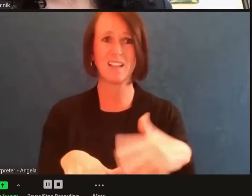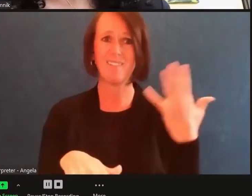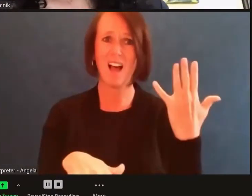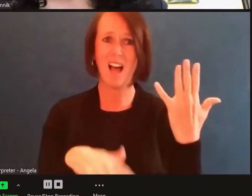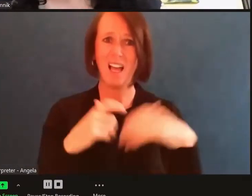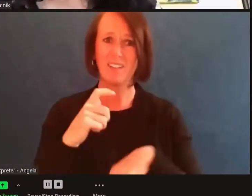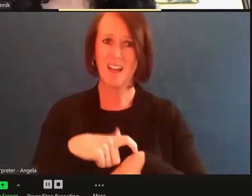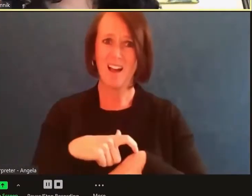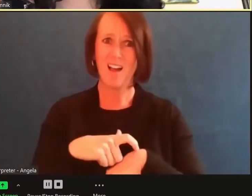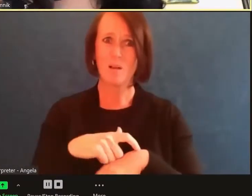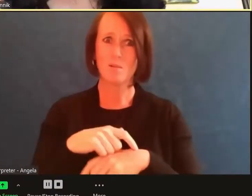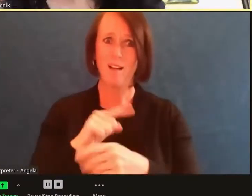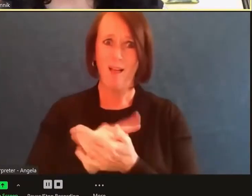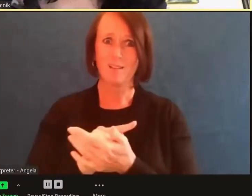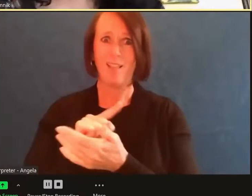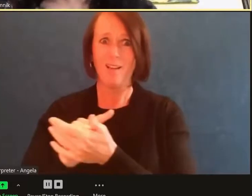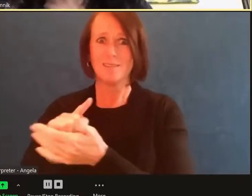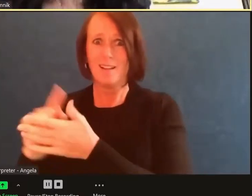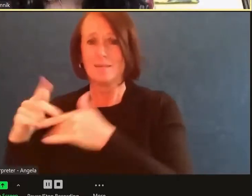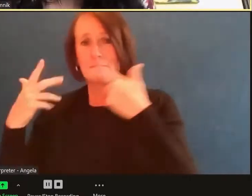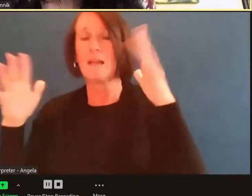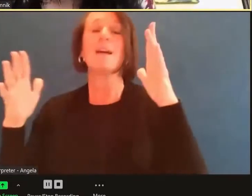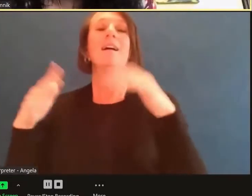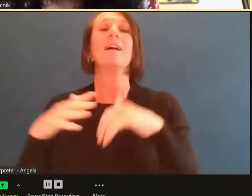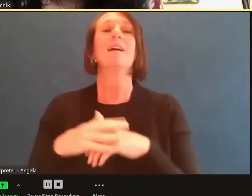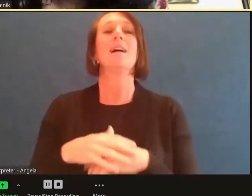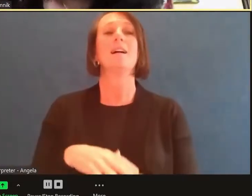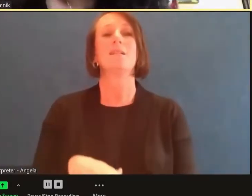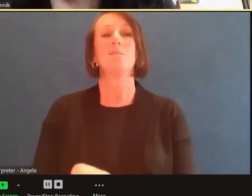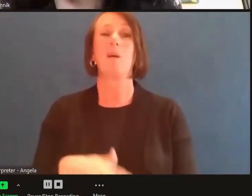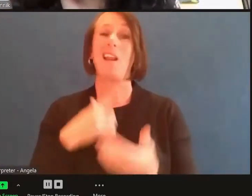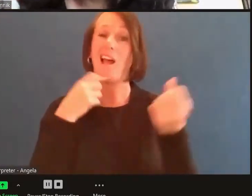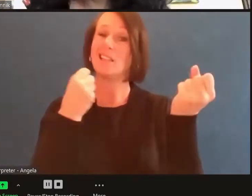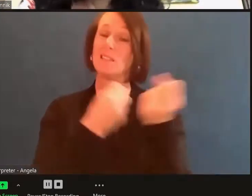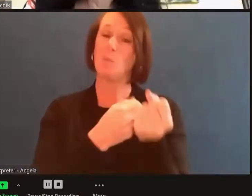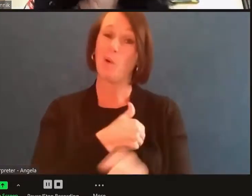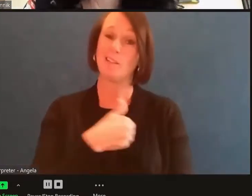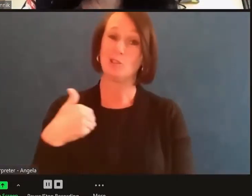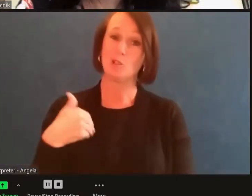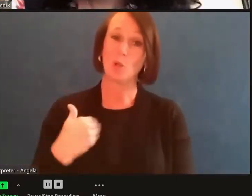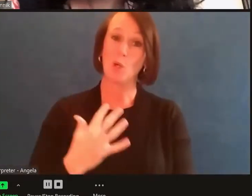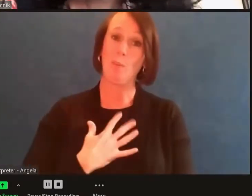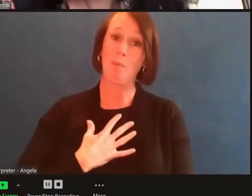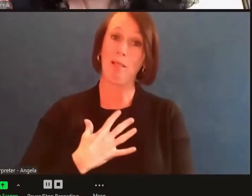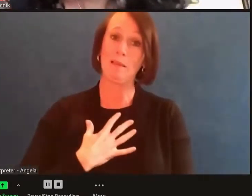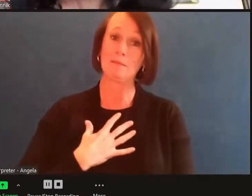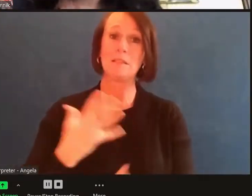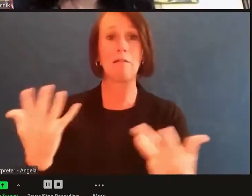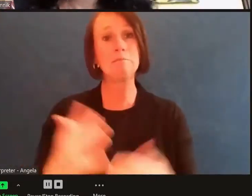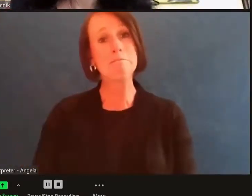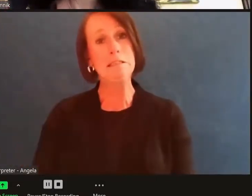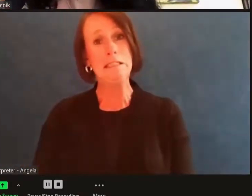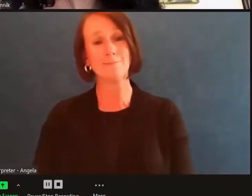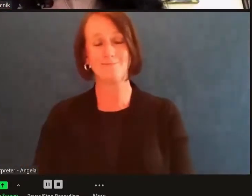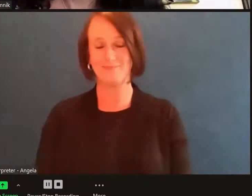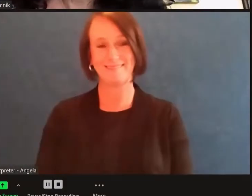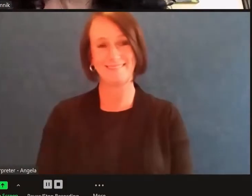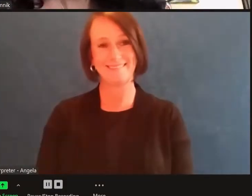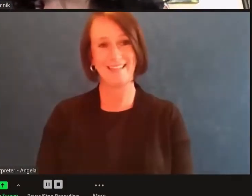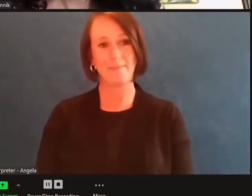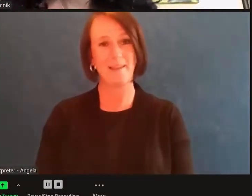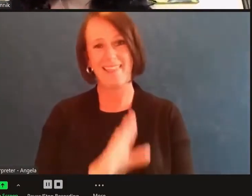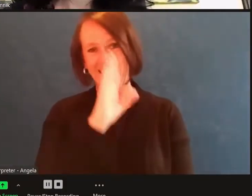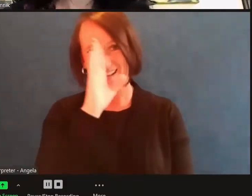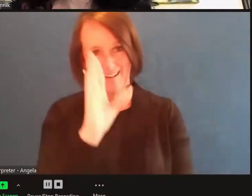batting average. Well, you know, I'm the Toronto Maple Leafs of the Children's Choice Award out there, I think. Although they never win, that's